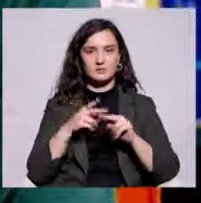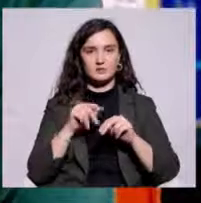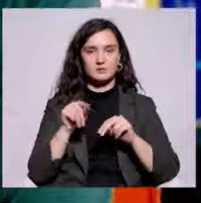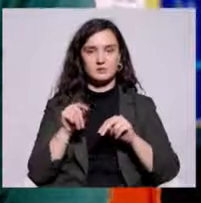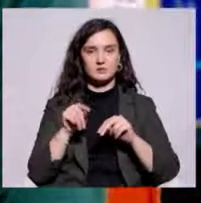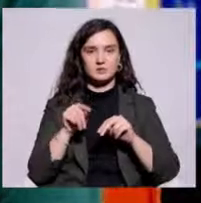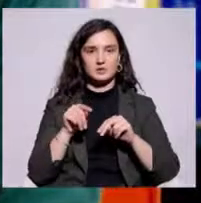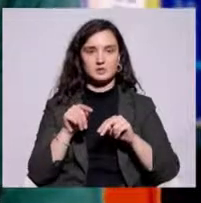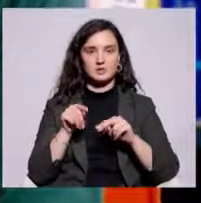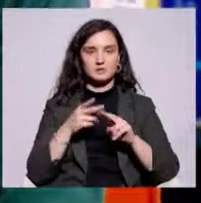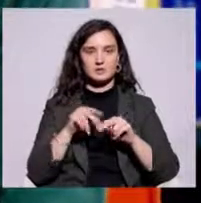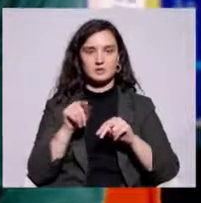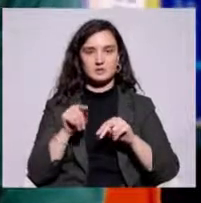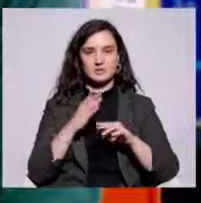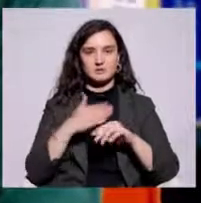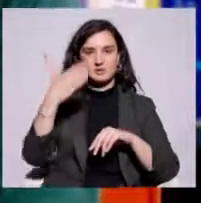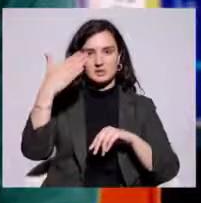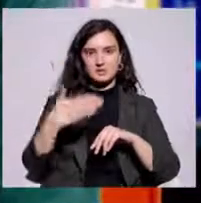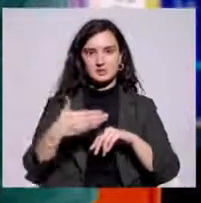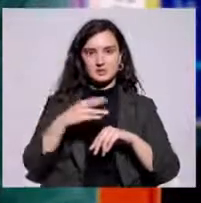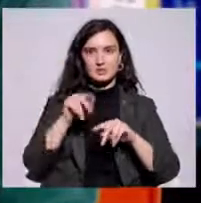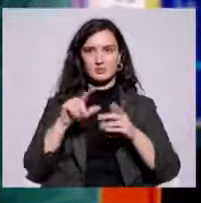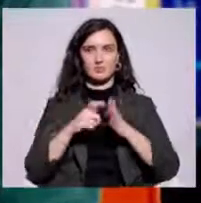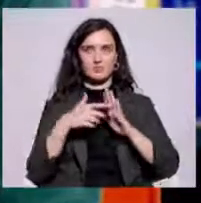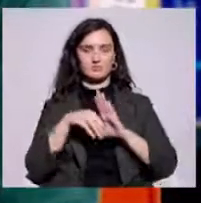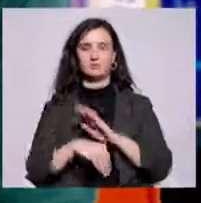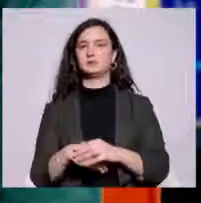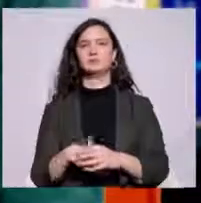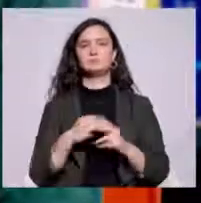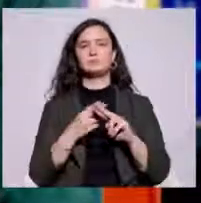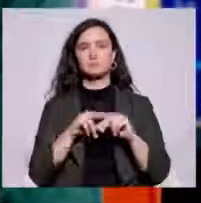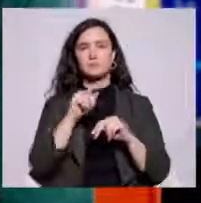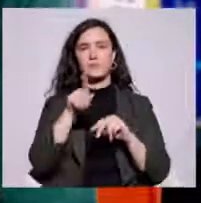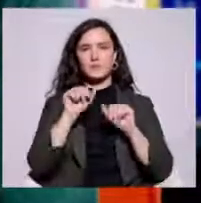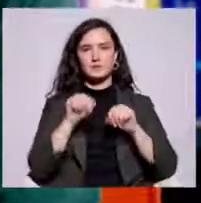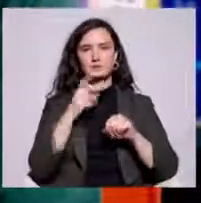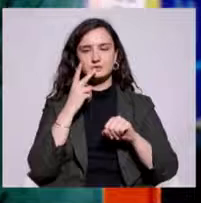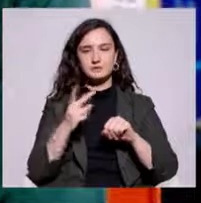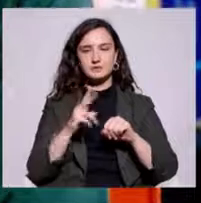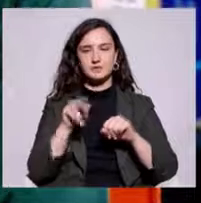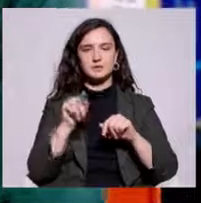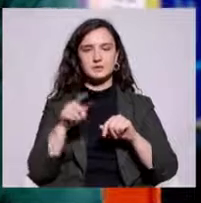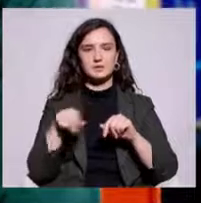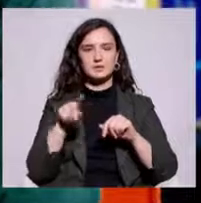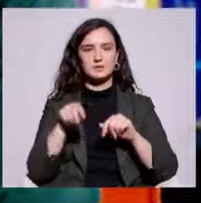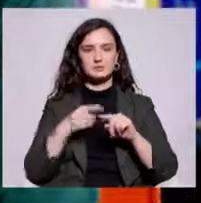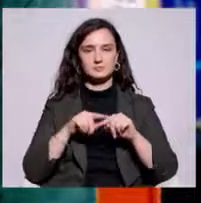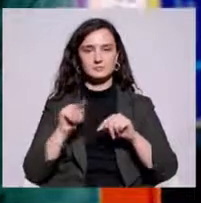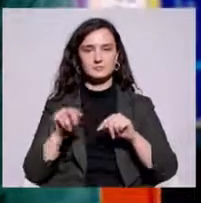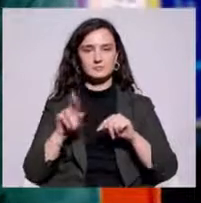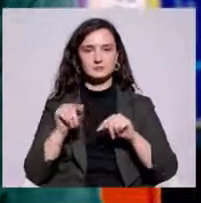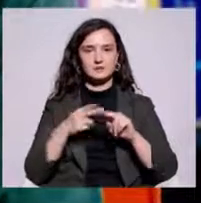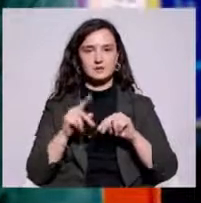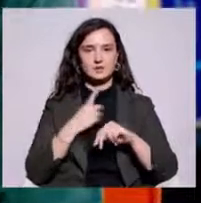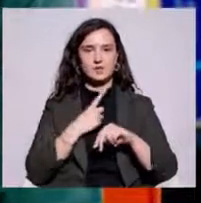It is there is a desk in the room because you can see it, so it's is and